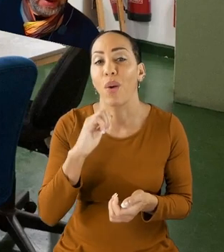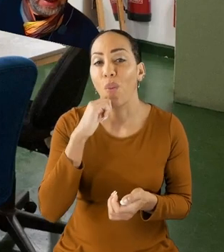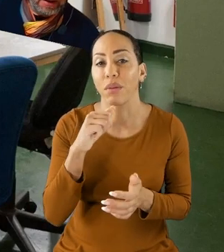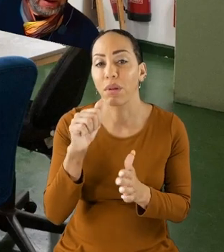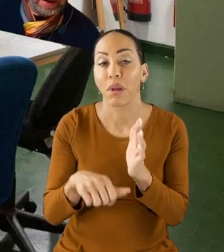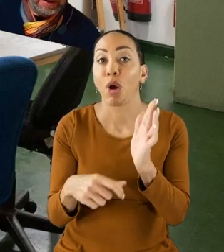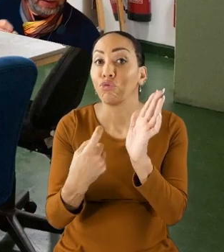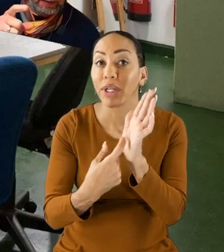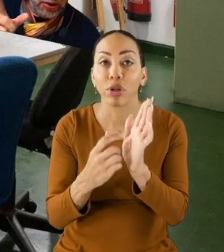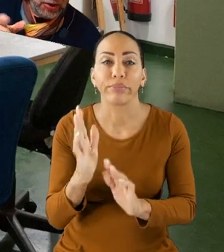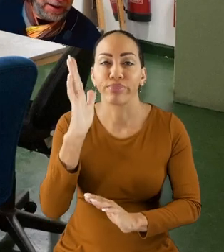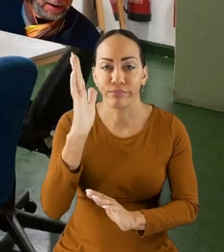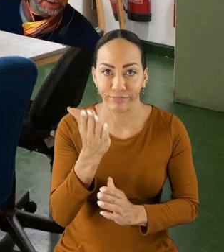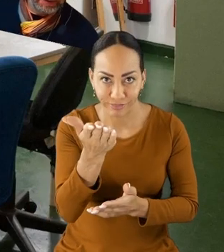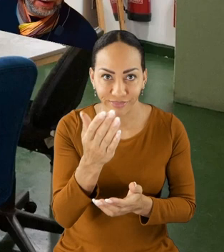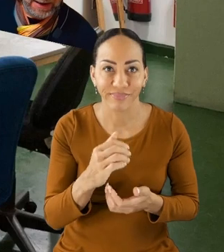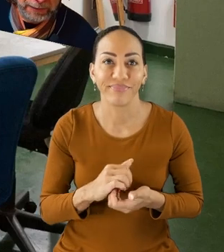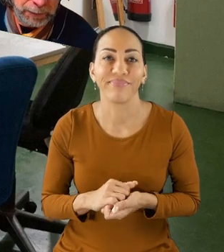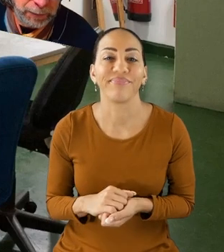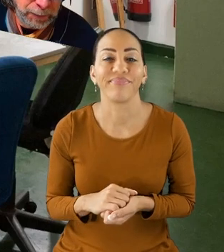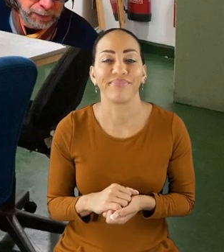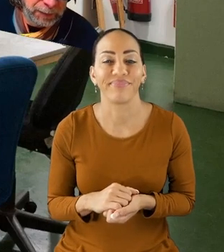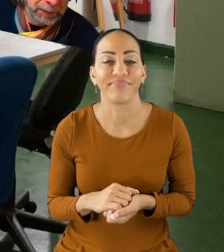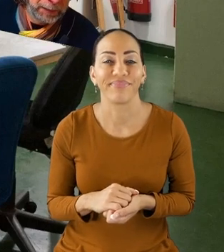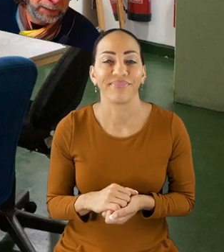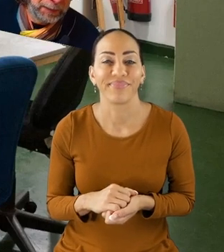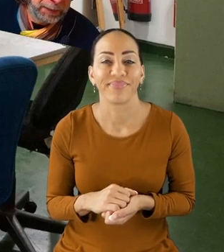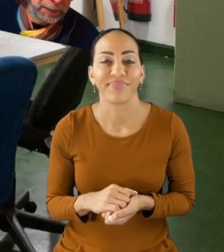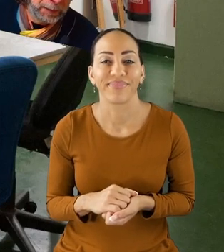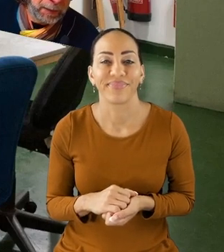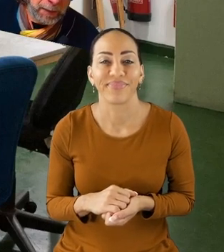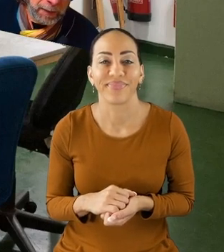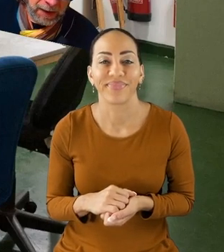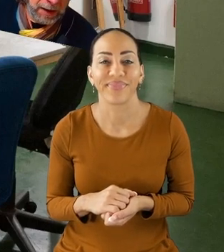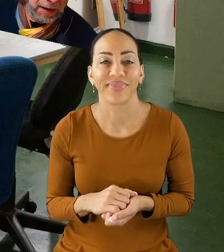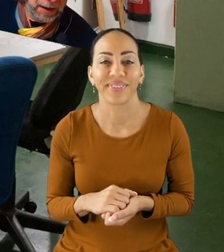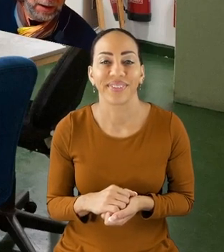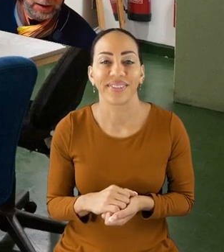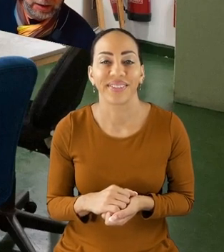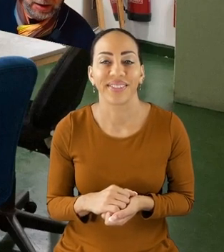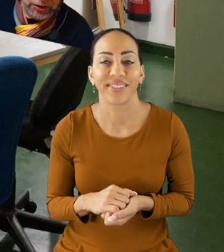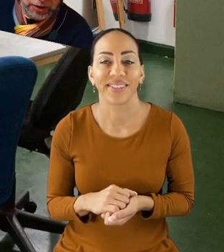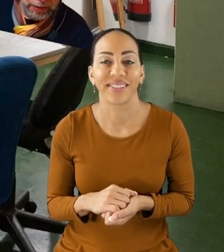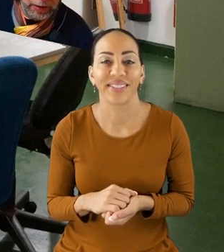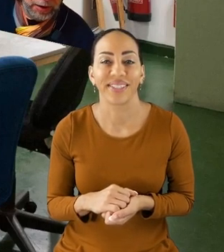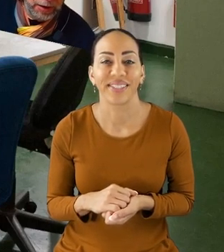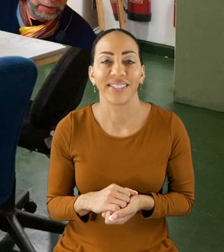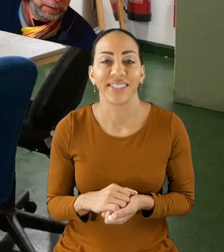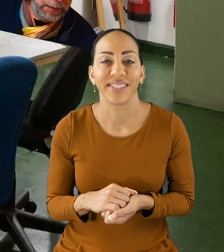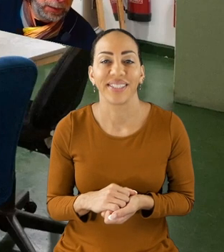Well, let me start then. Oh, Richard, yeah, go ahead. Is Richard